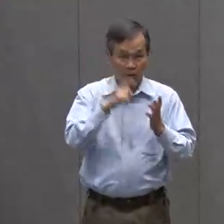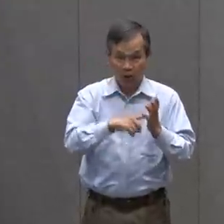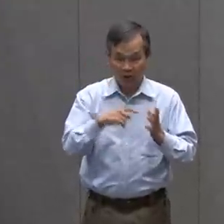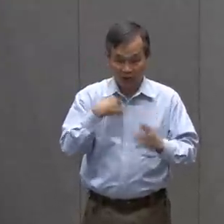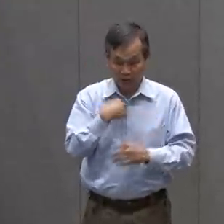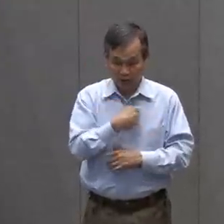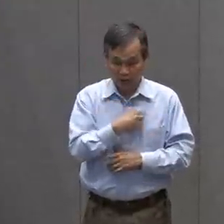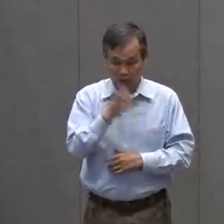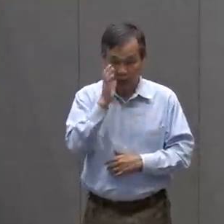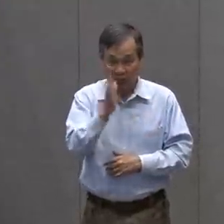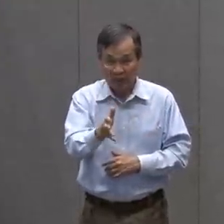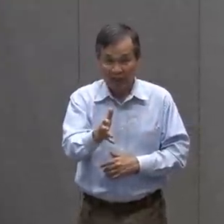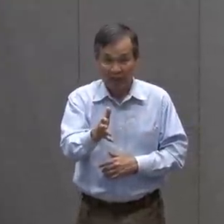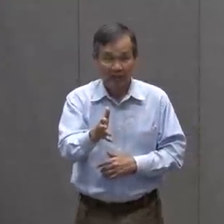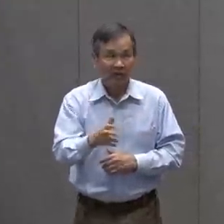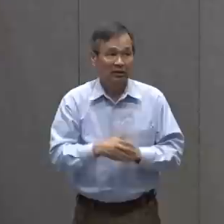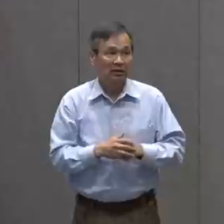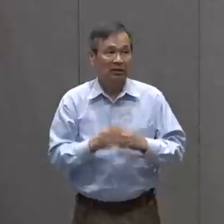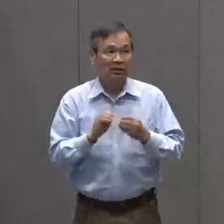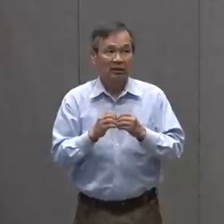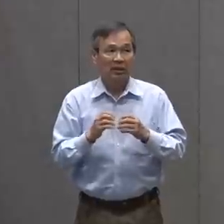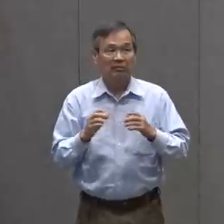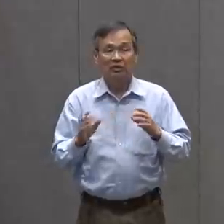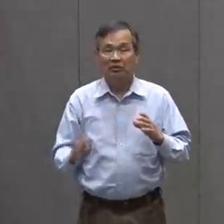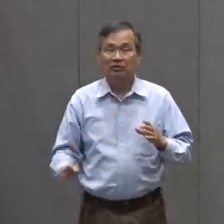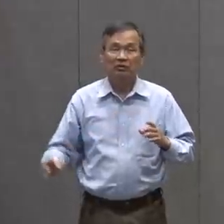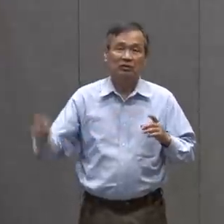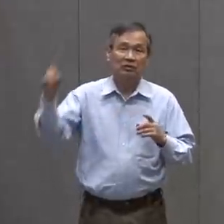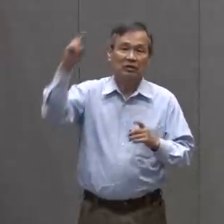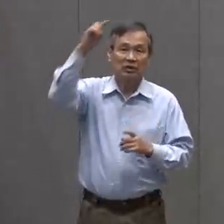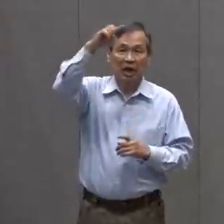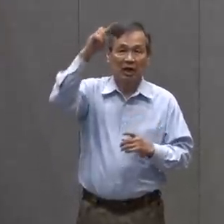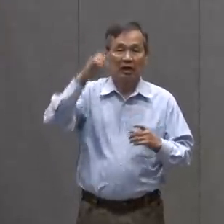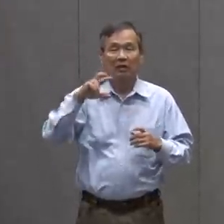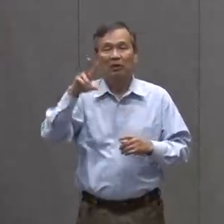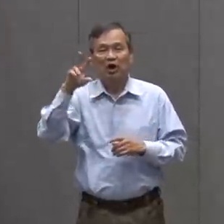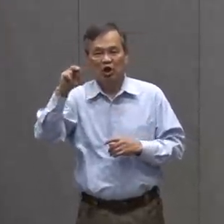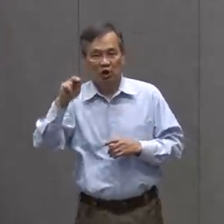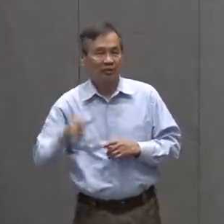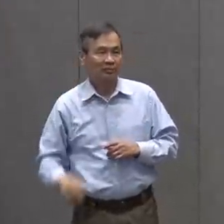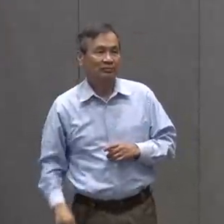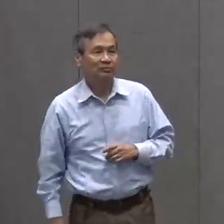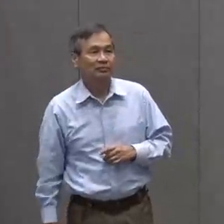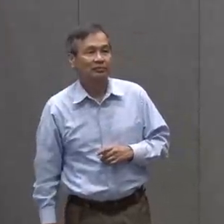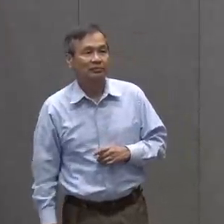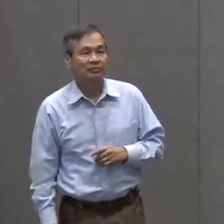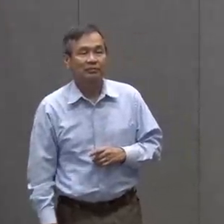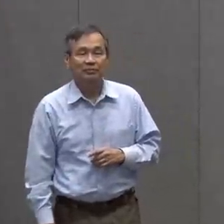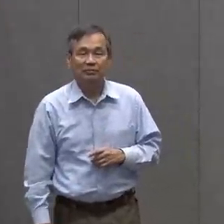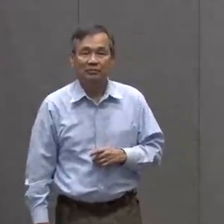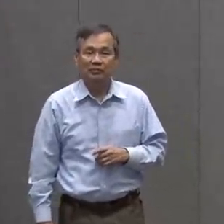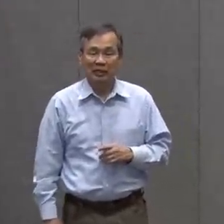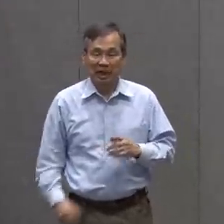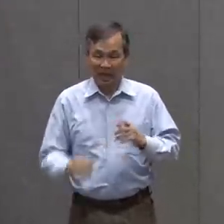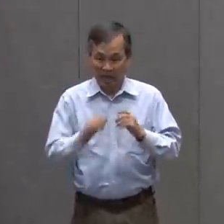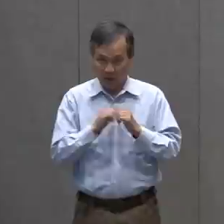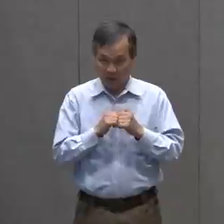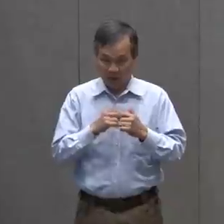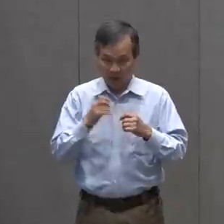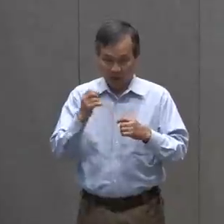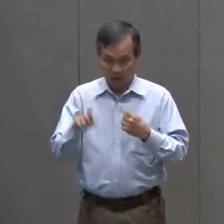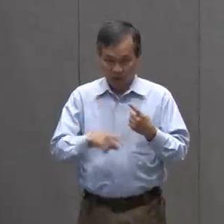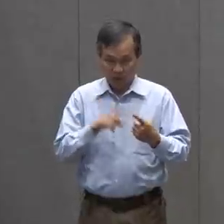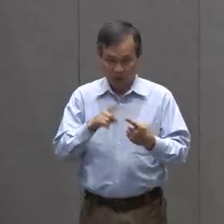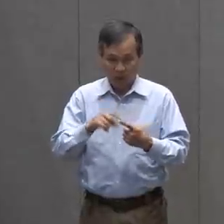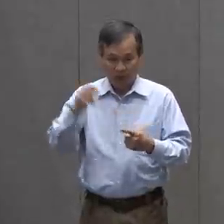are going to the number 30, okay? That is the furthest we can go. So how this works is when I roll